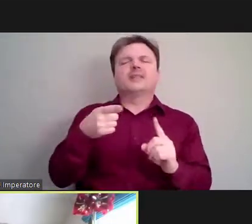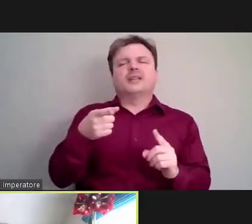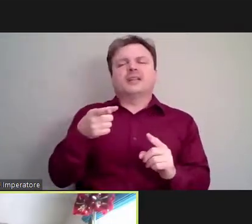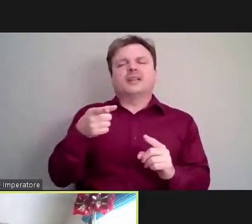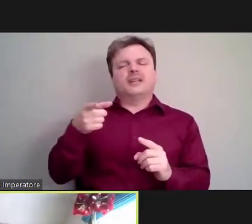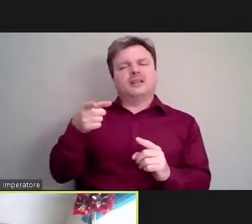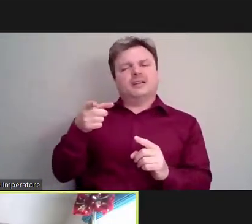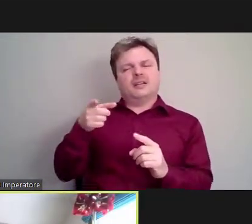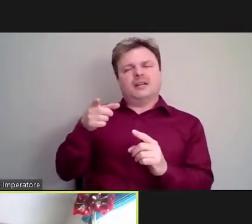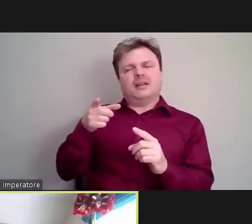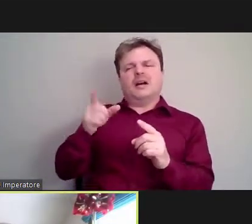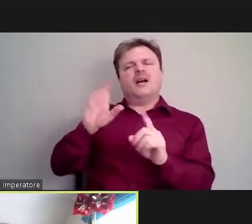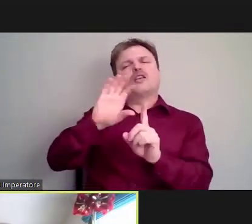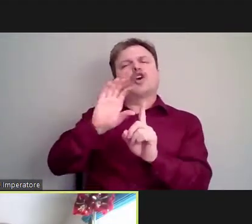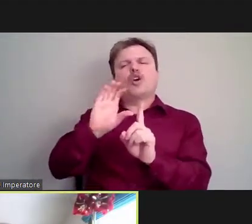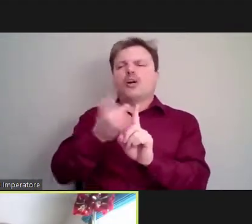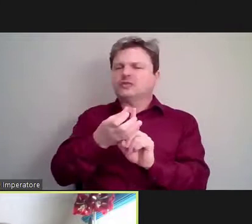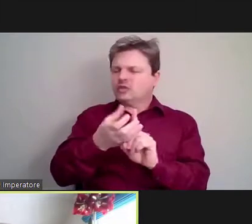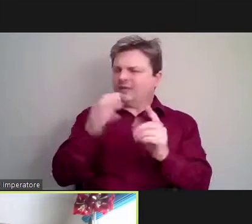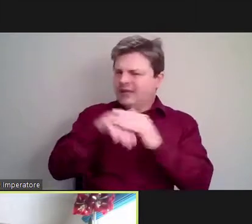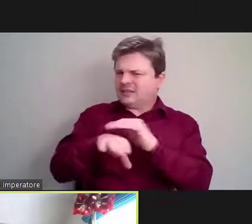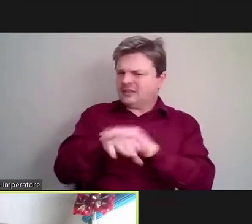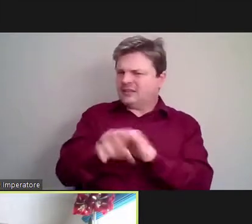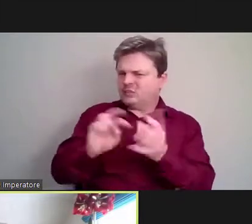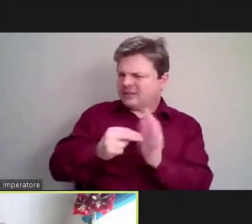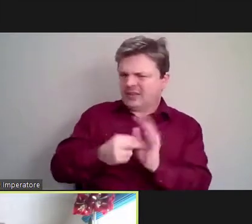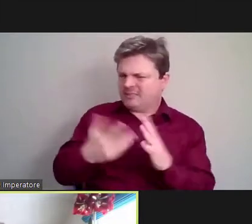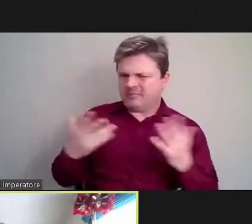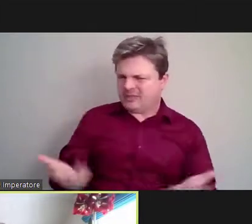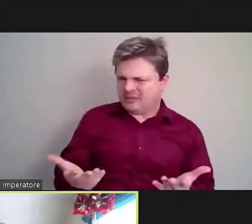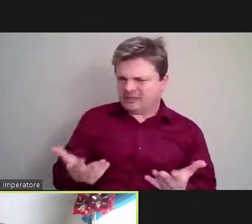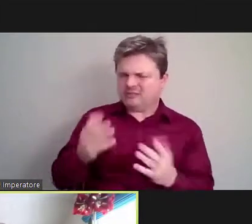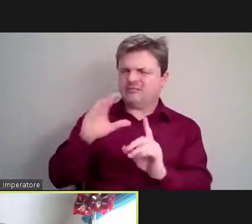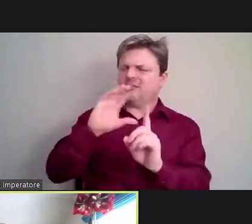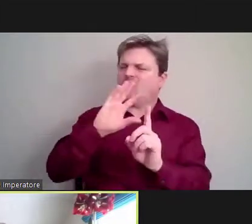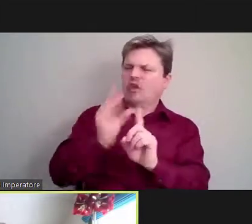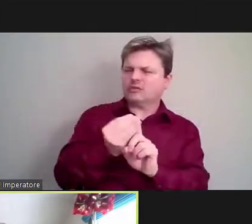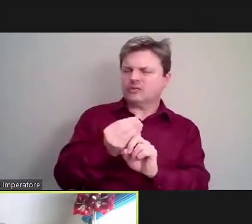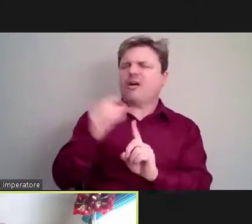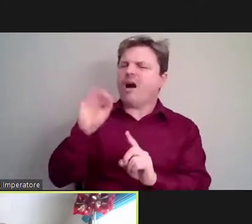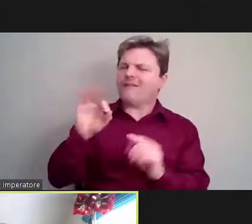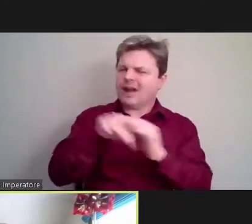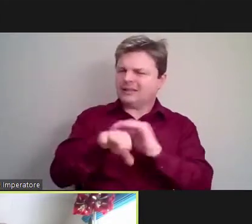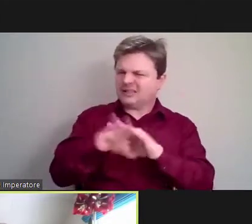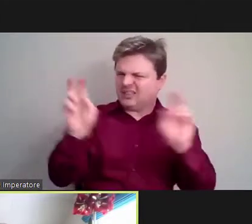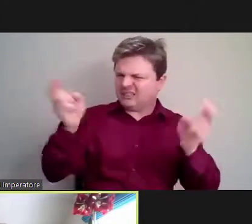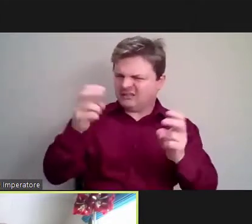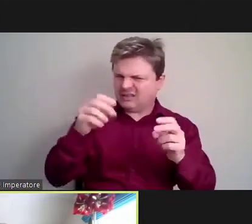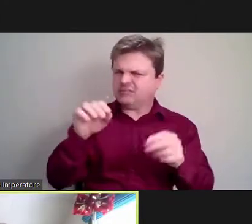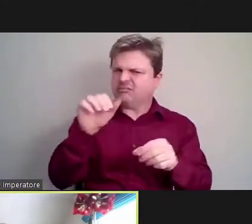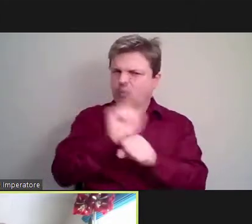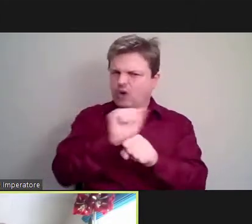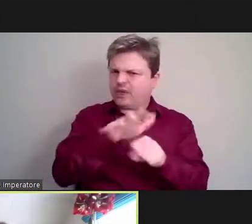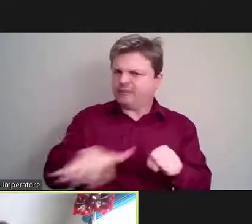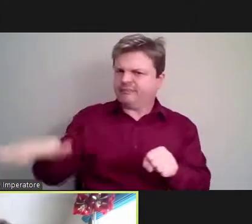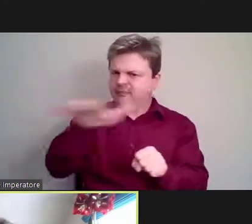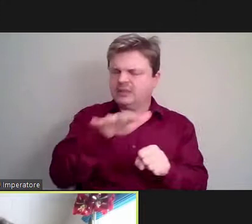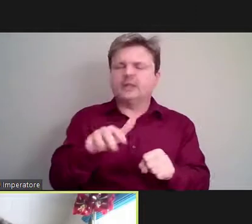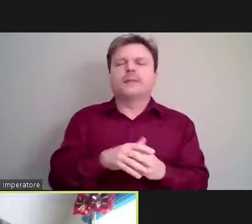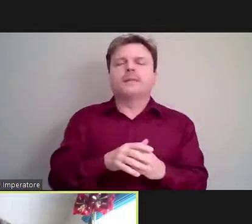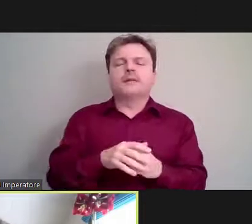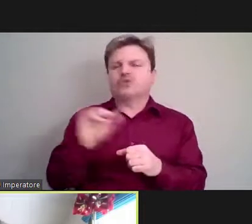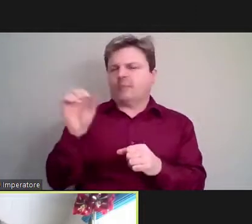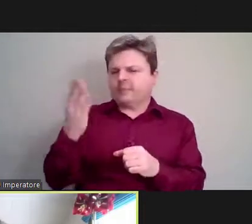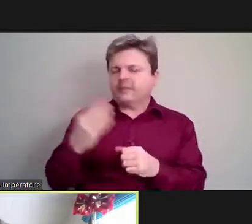a culture of access in your workplace? I alluded briefly at the end of my talk to the fact that it's become